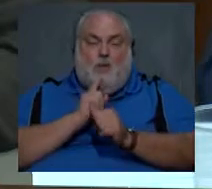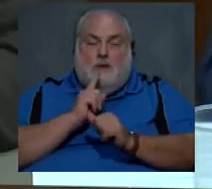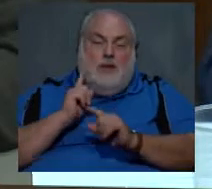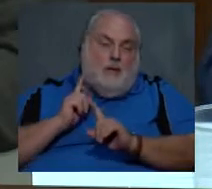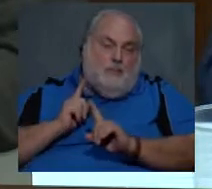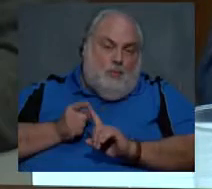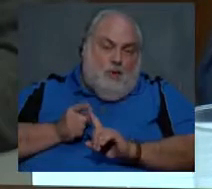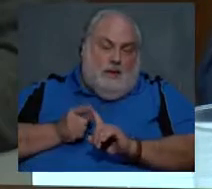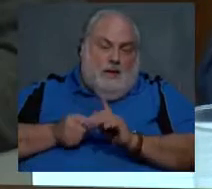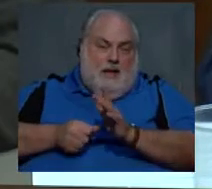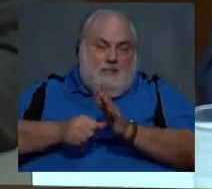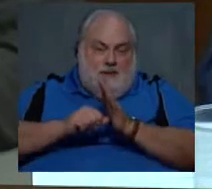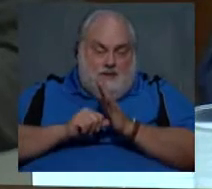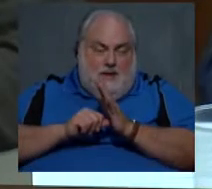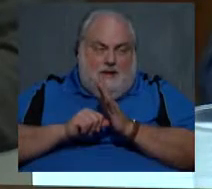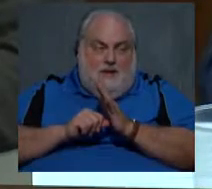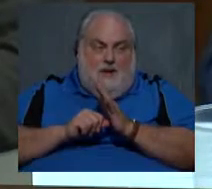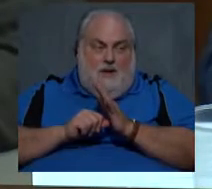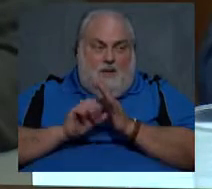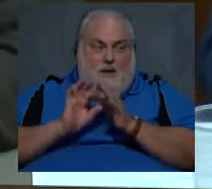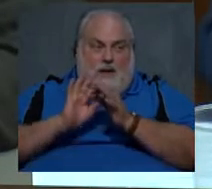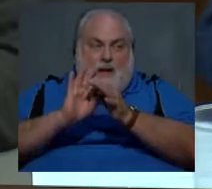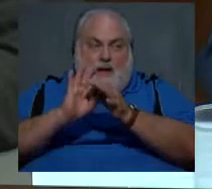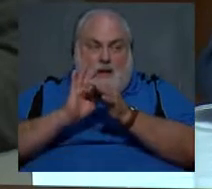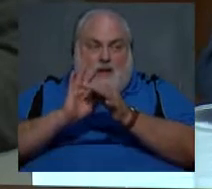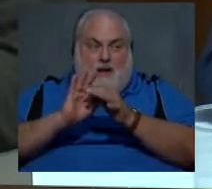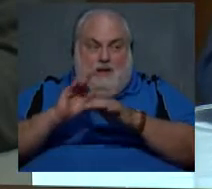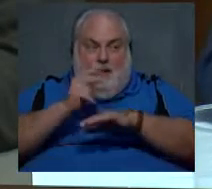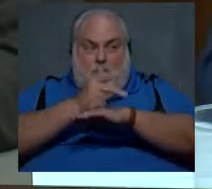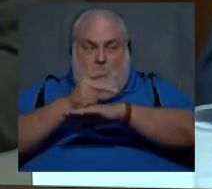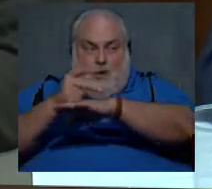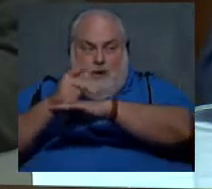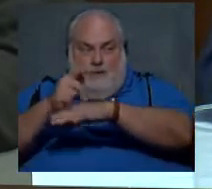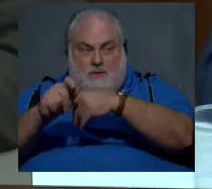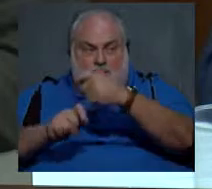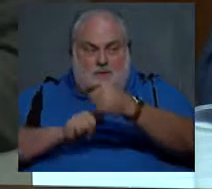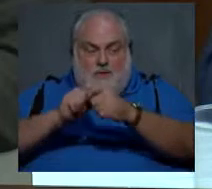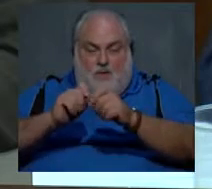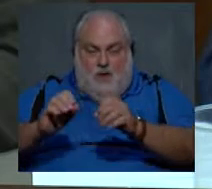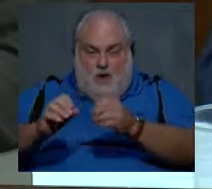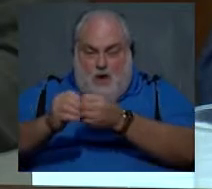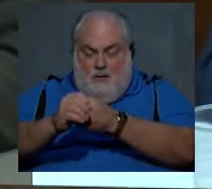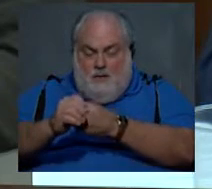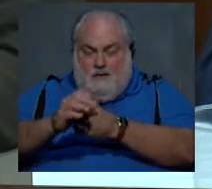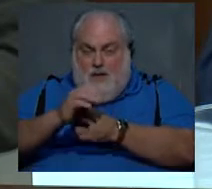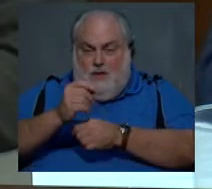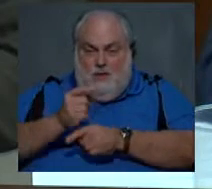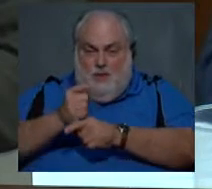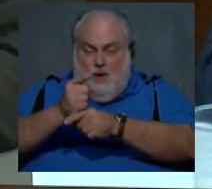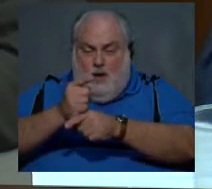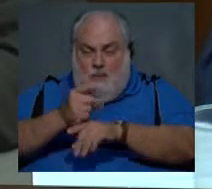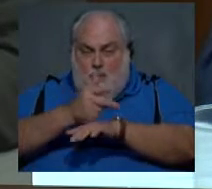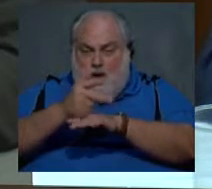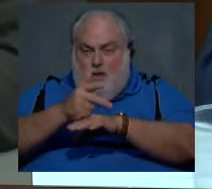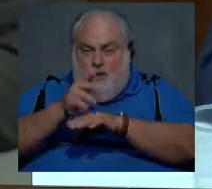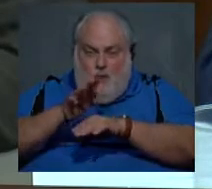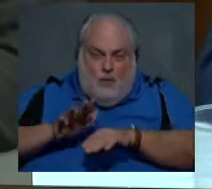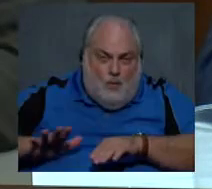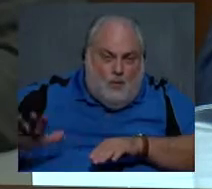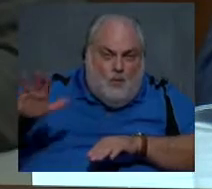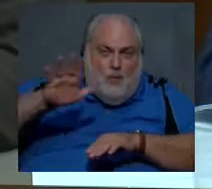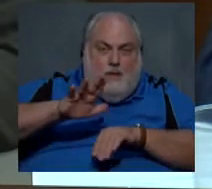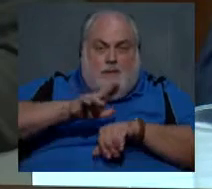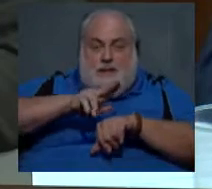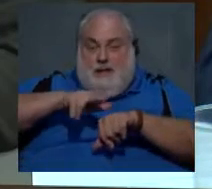brought up, and I'm glad that they did, about parking for certain office spaces and general parking throughout the nation, and that